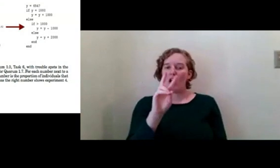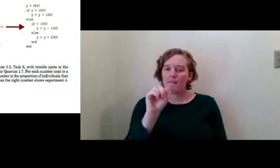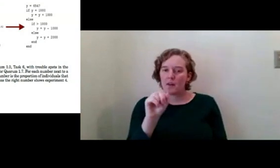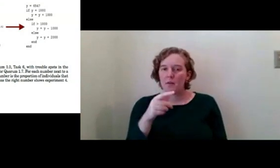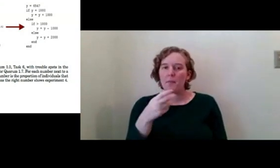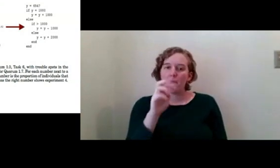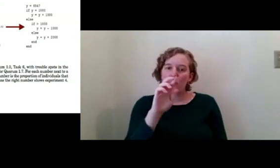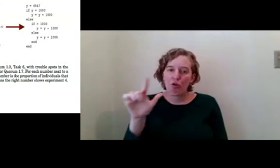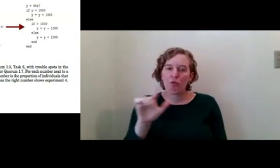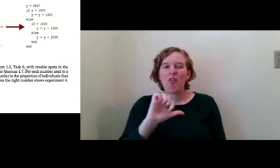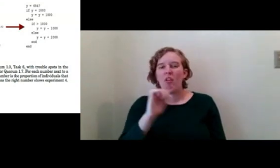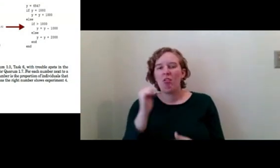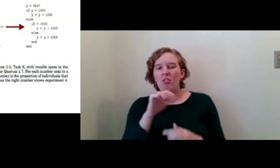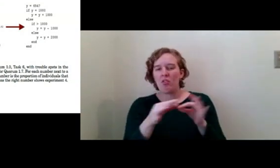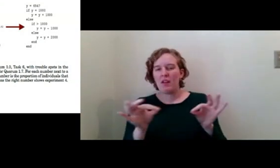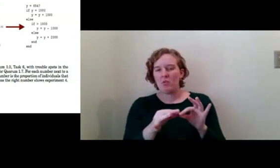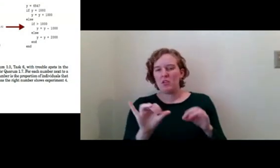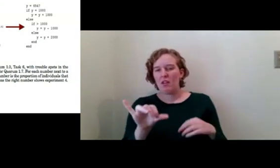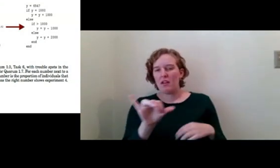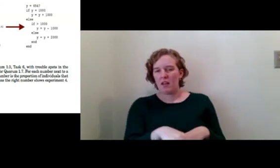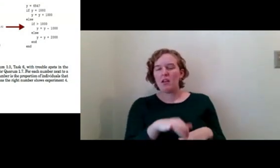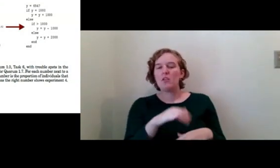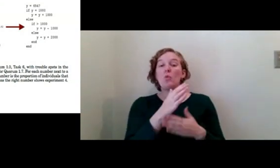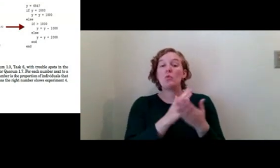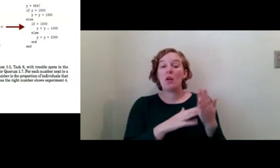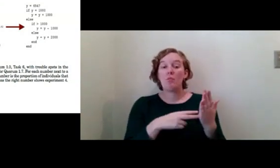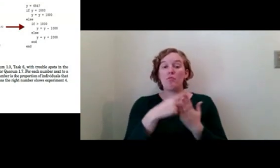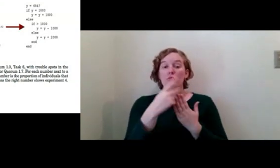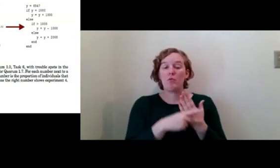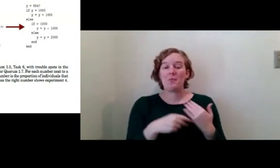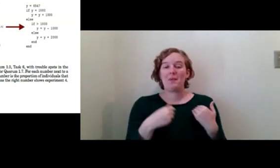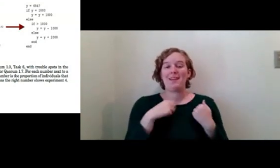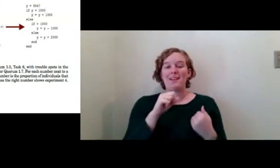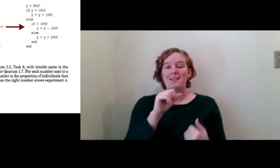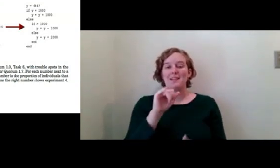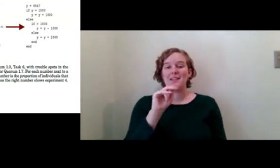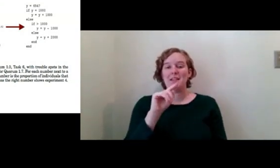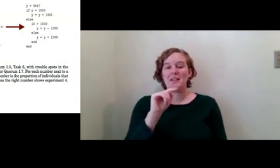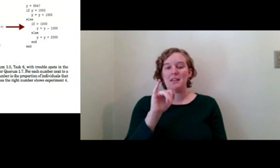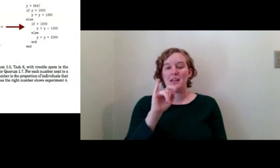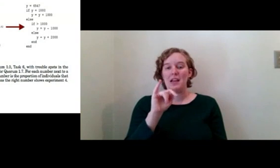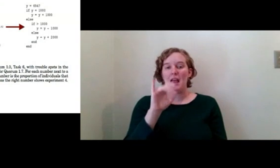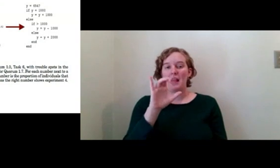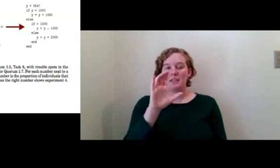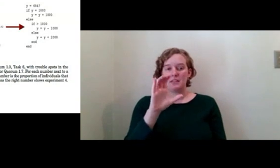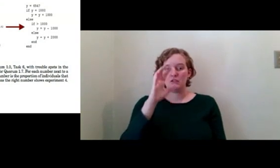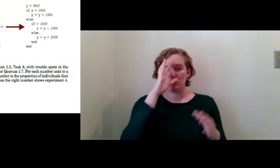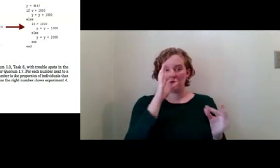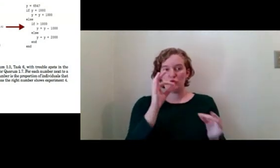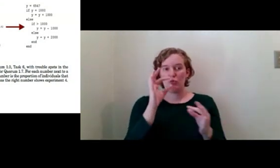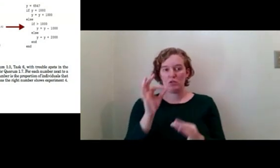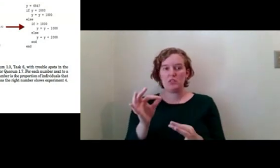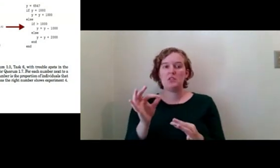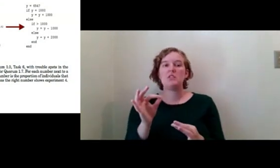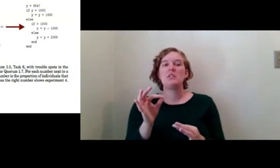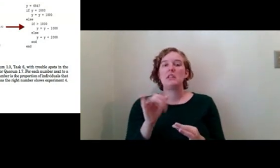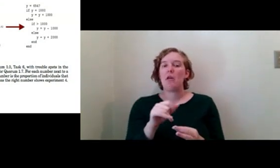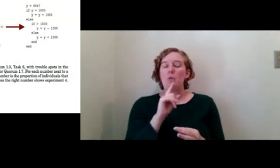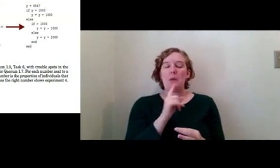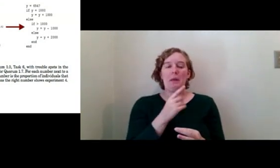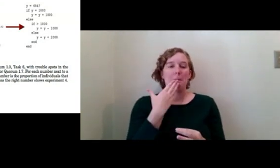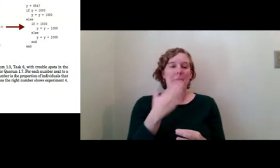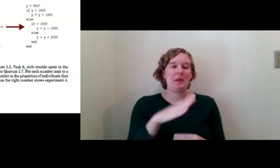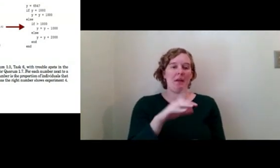that. And it turns out some programming have syntactic choices based on C that are effectively so bad for novices